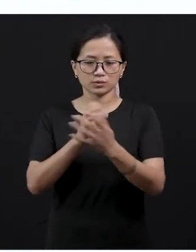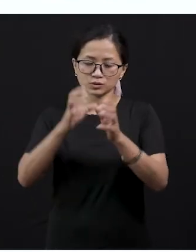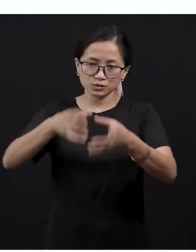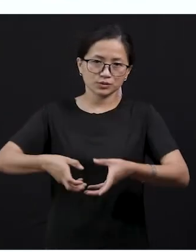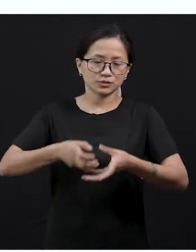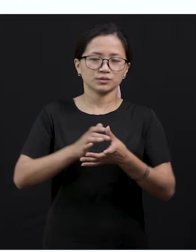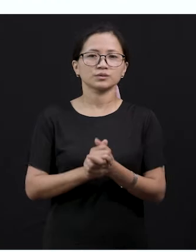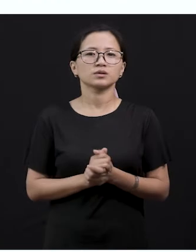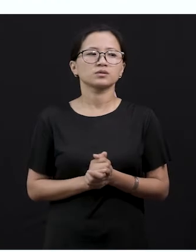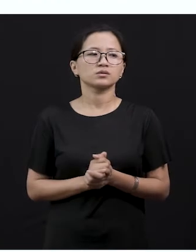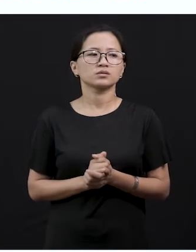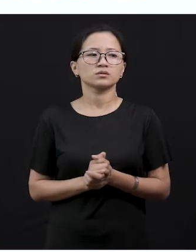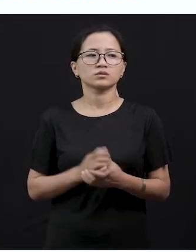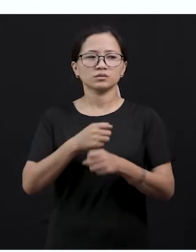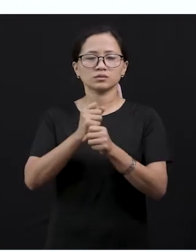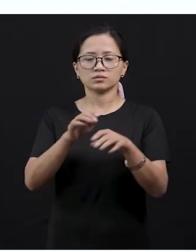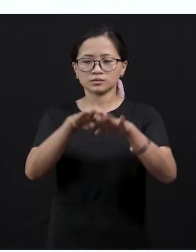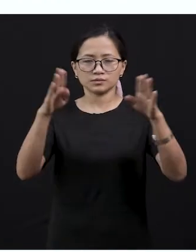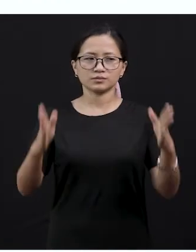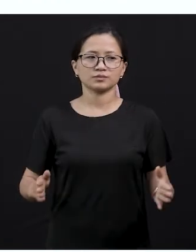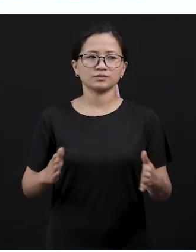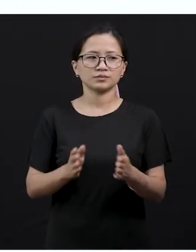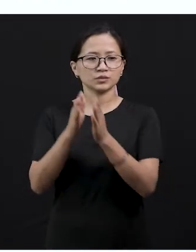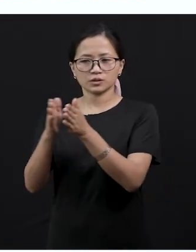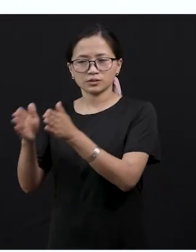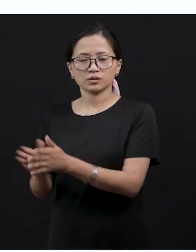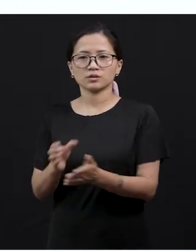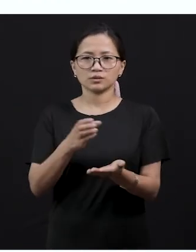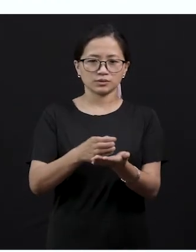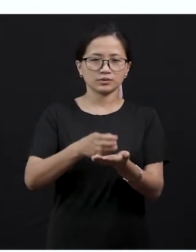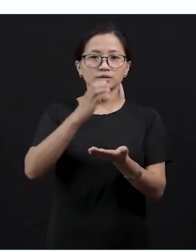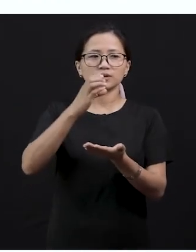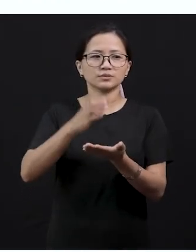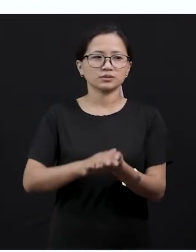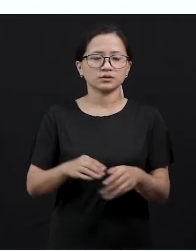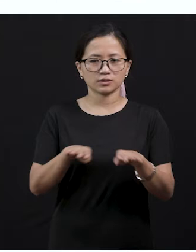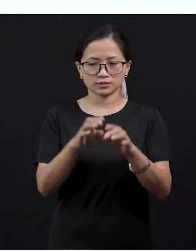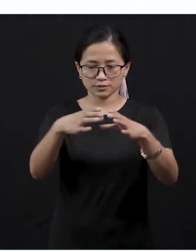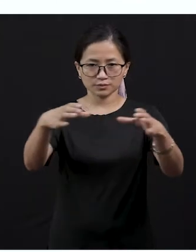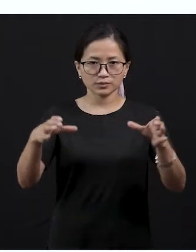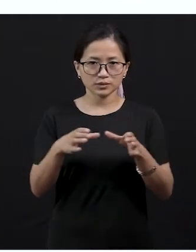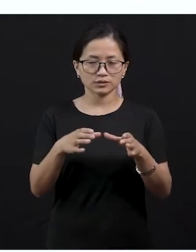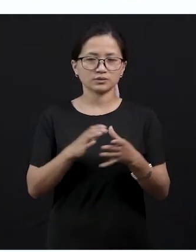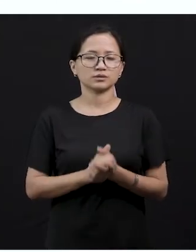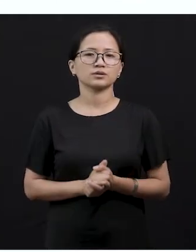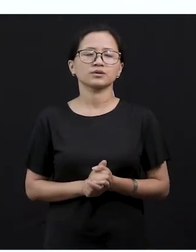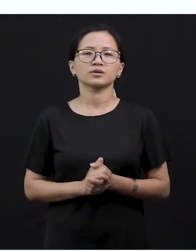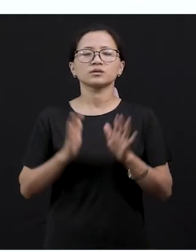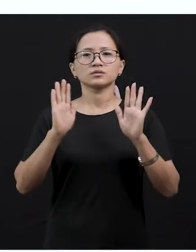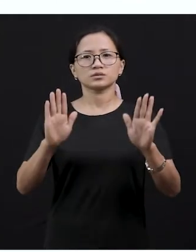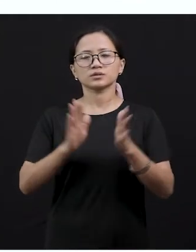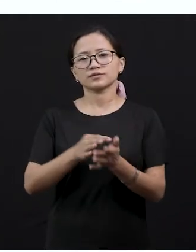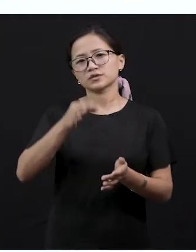their mother's shoe. They also made the table and arranged the cups and plates, right? In order to